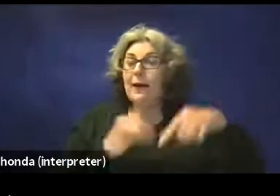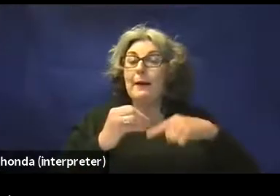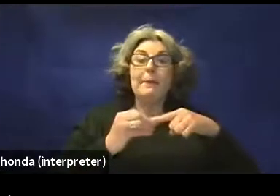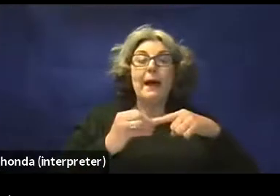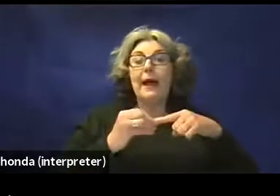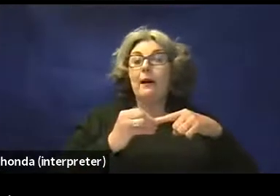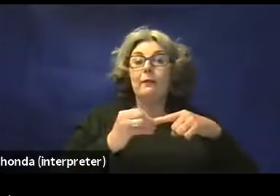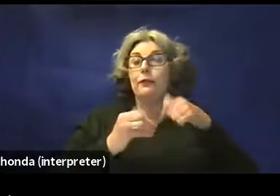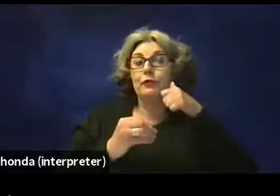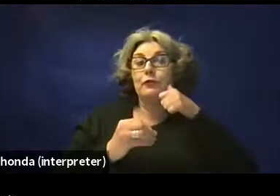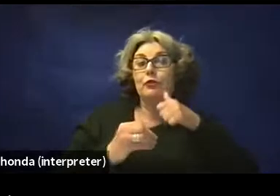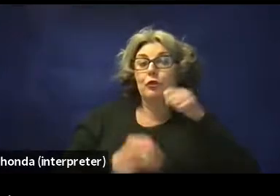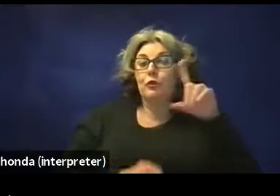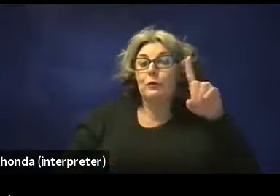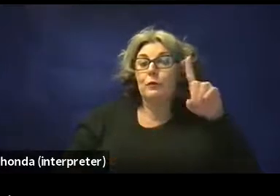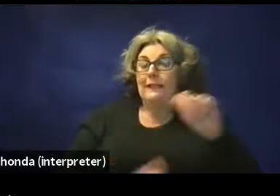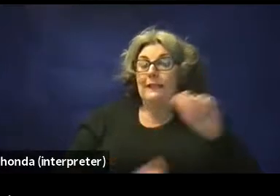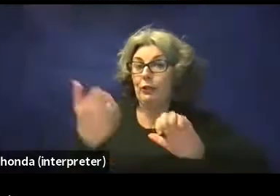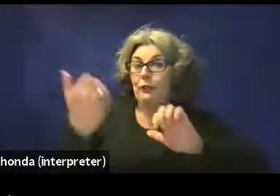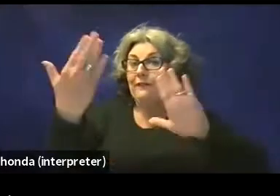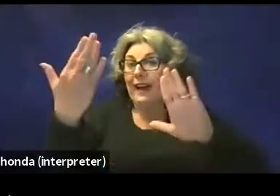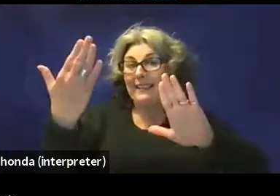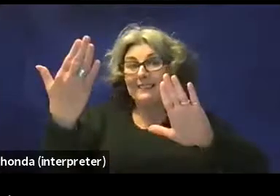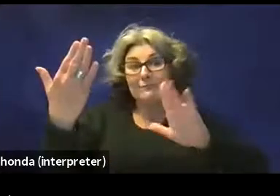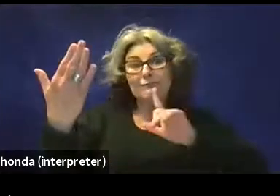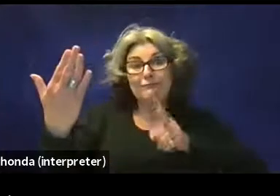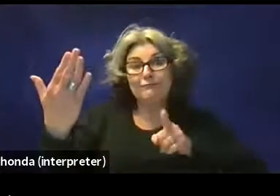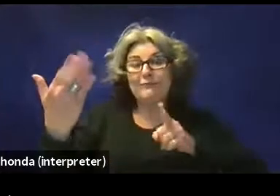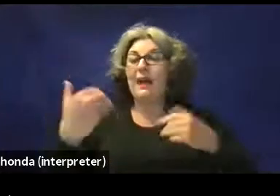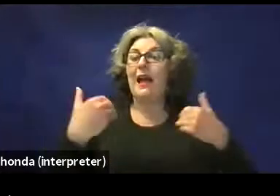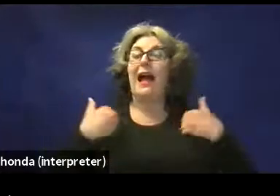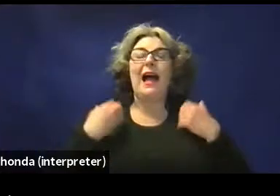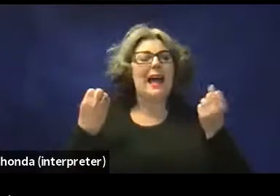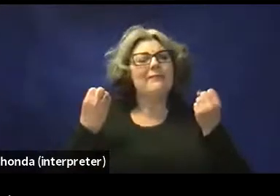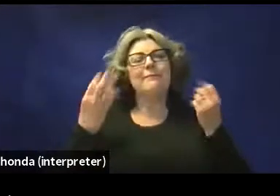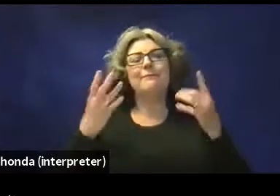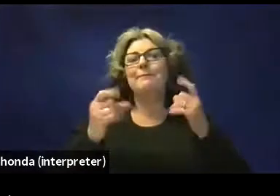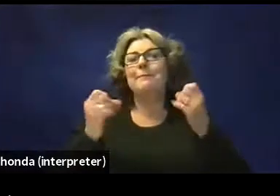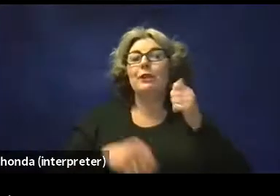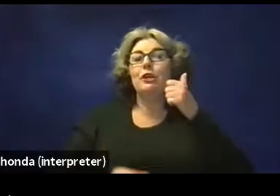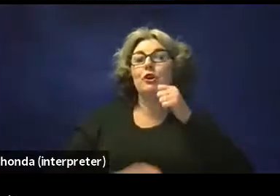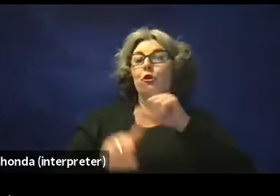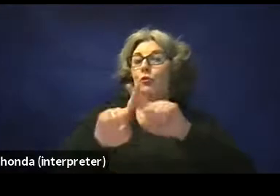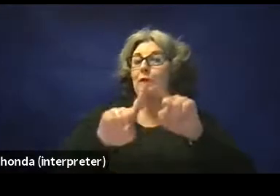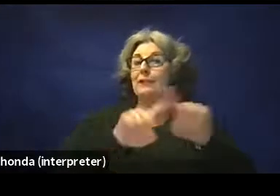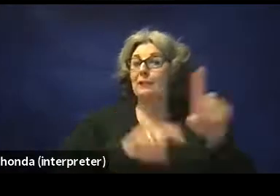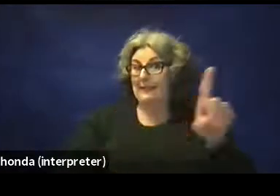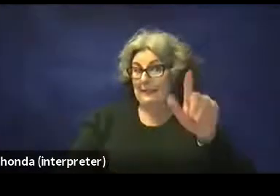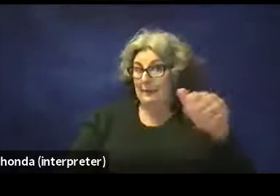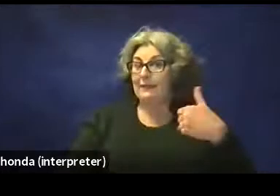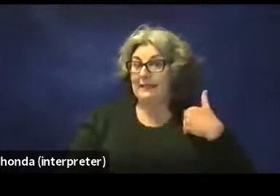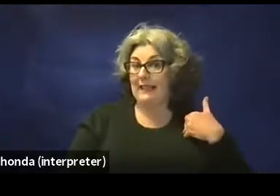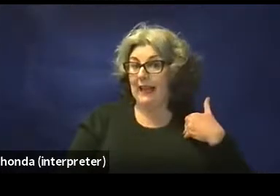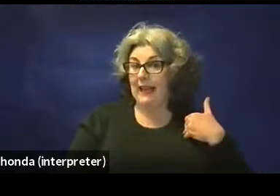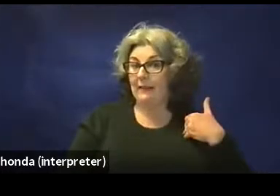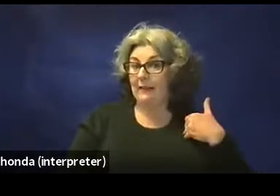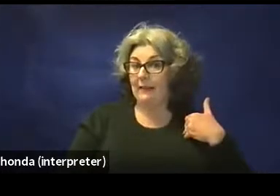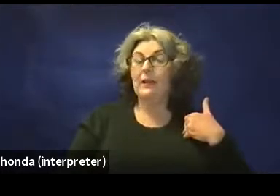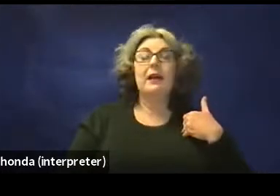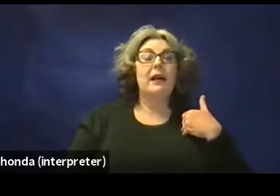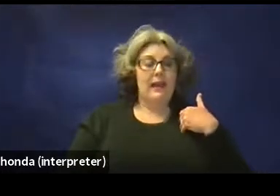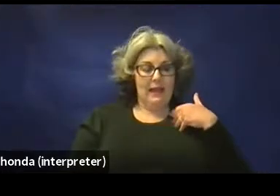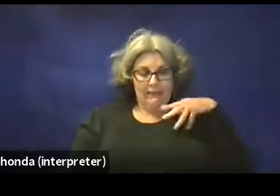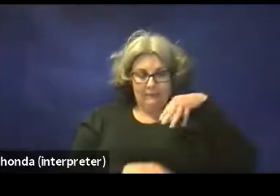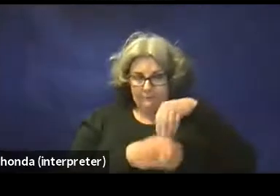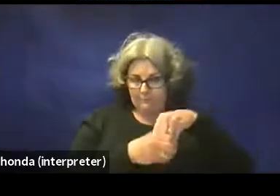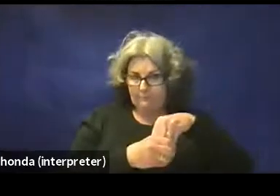until you are faced with that. So I have many girls with different disabilities who have entered into